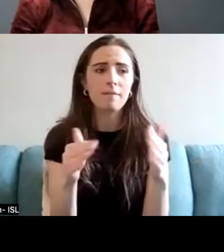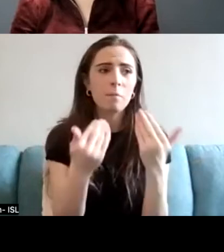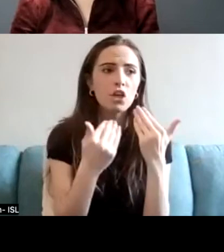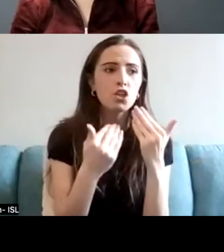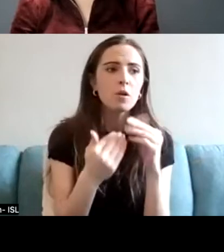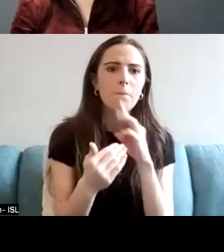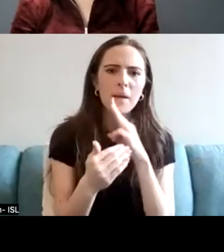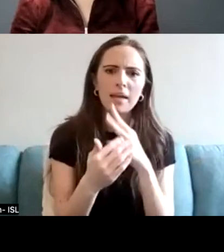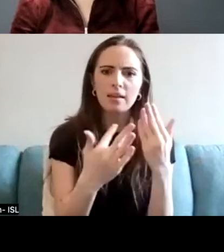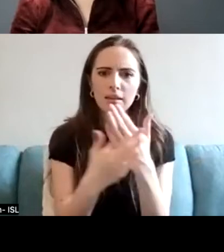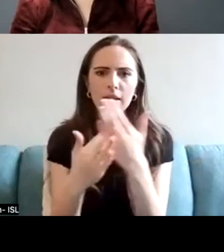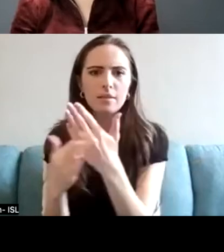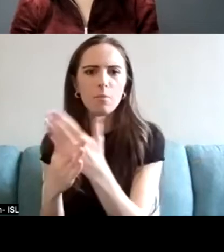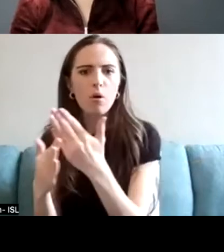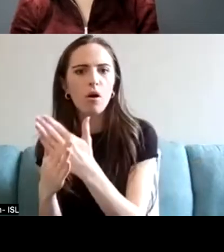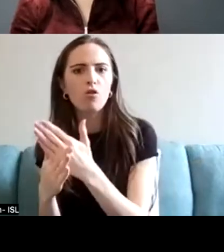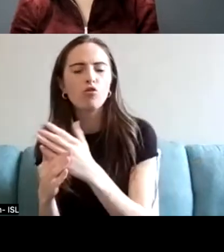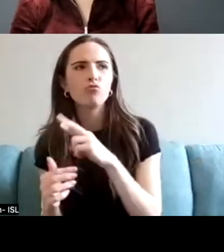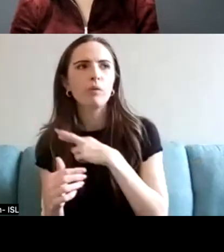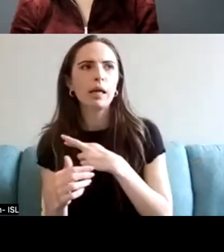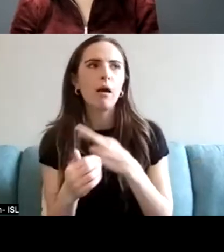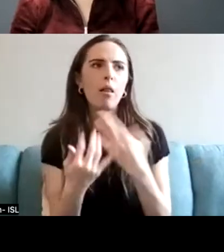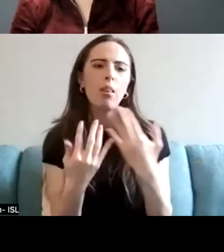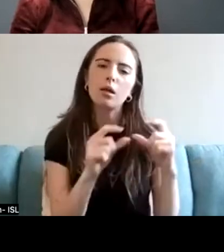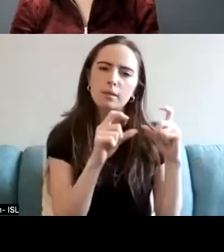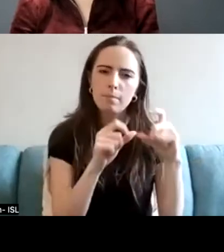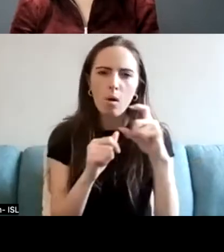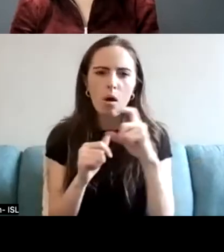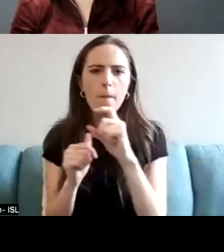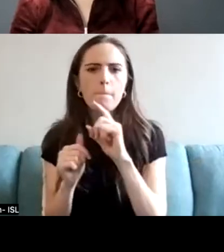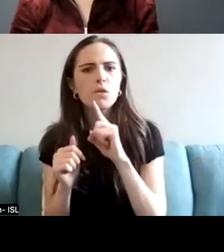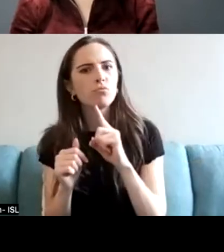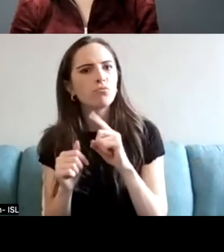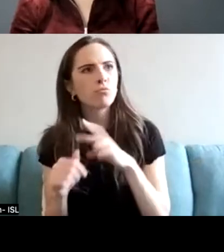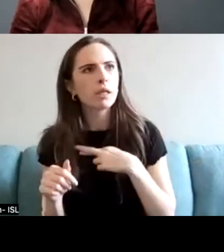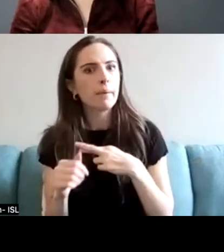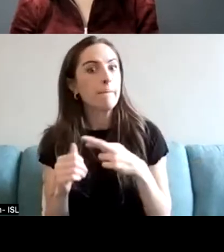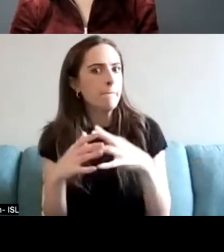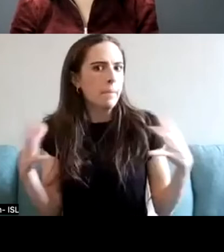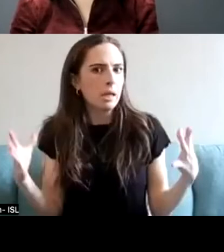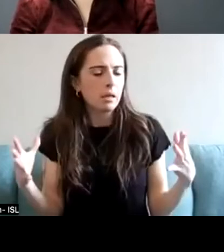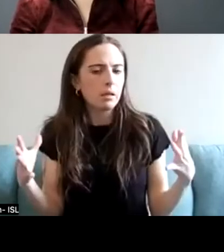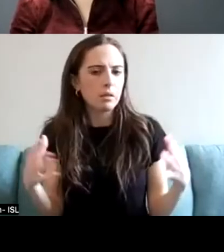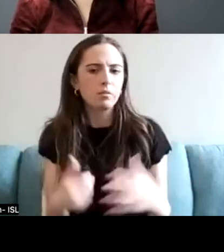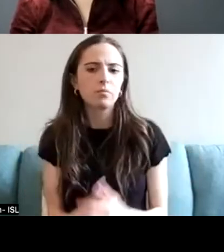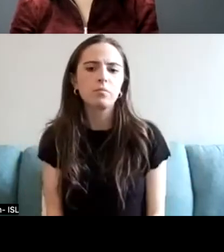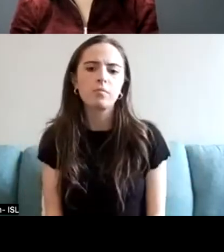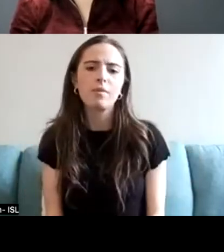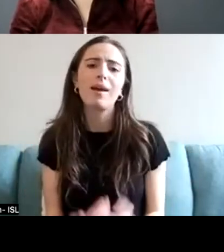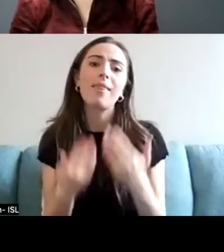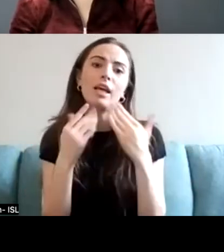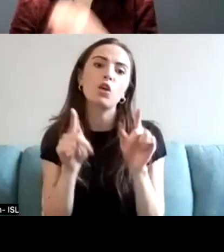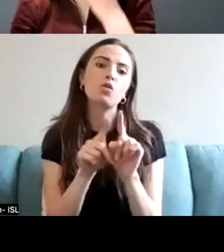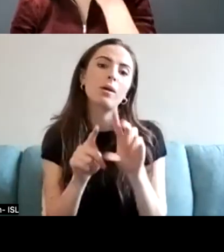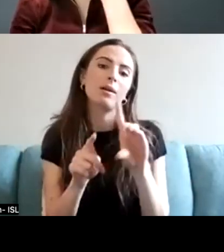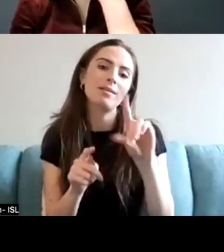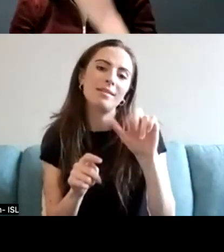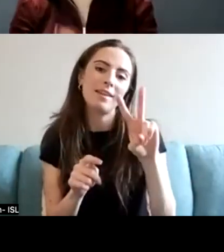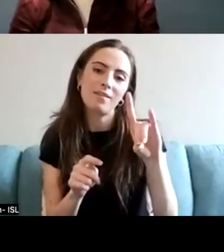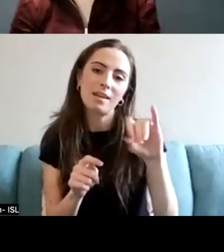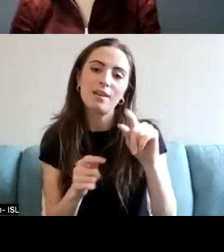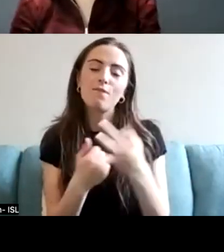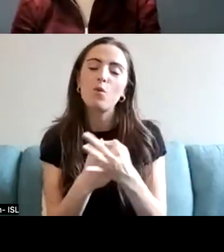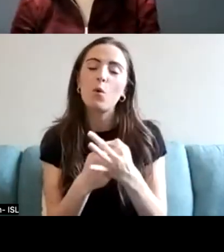how that's disseminated then out. So thanks so much, David, for your answer, and again for the demo. Really, really appreciate it. It's been sure